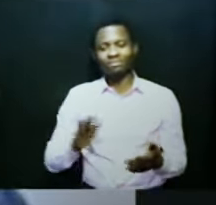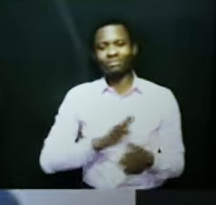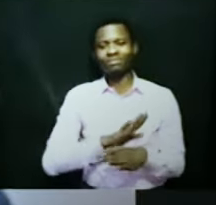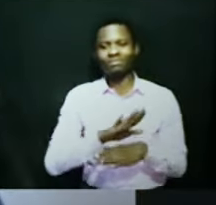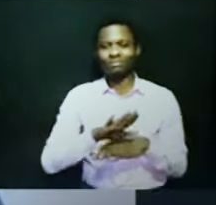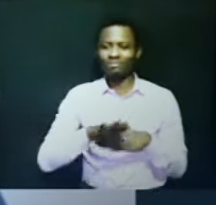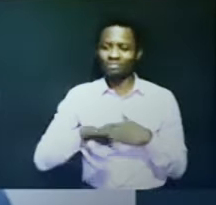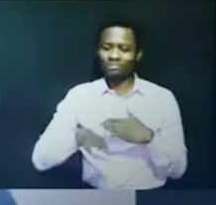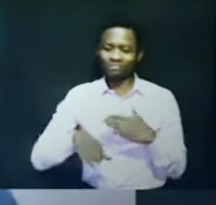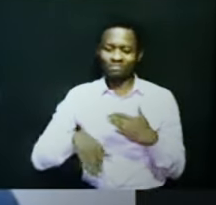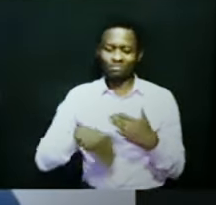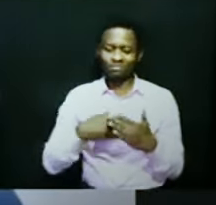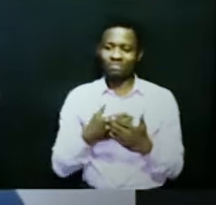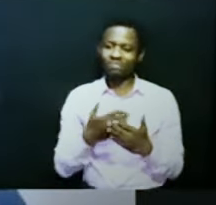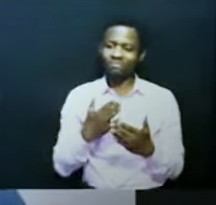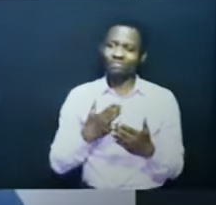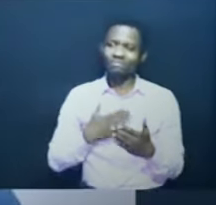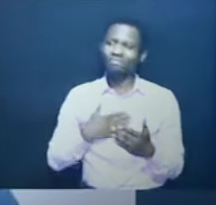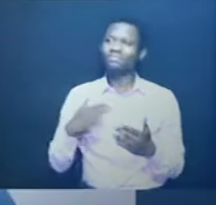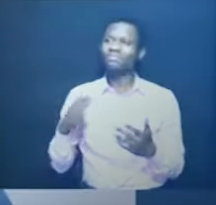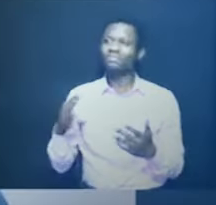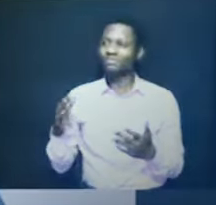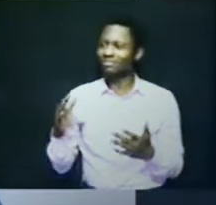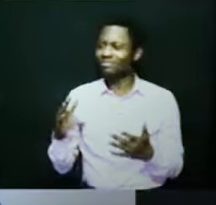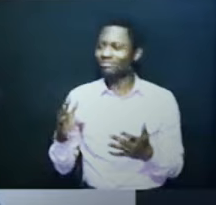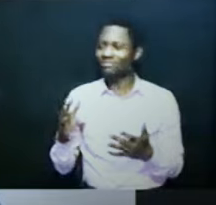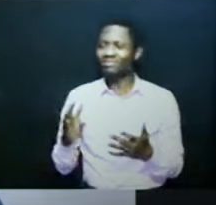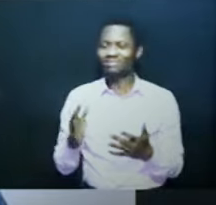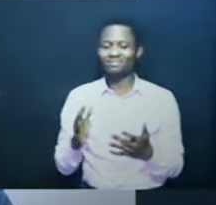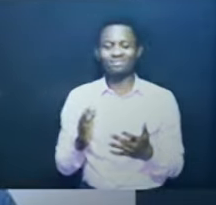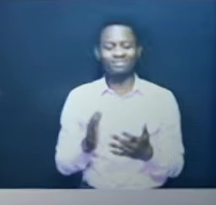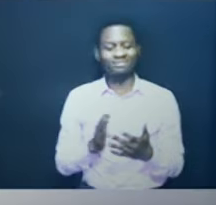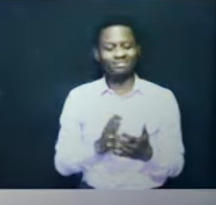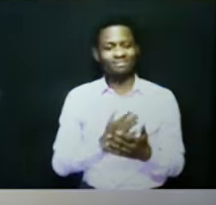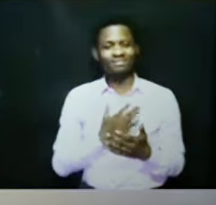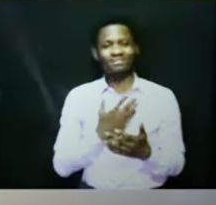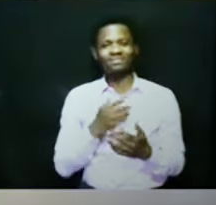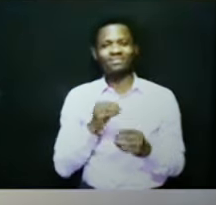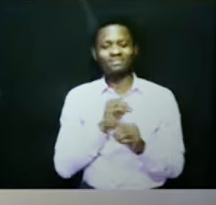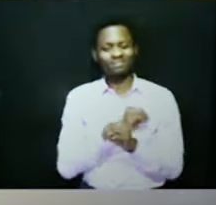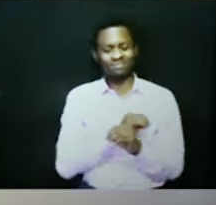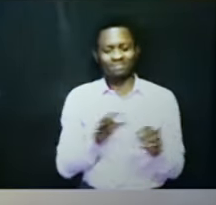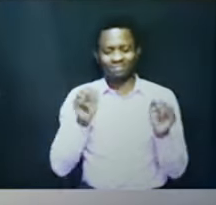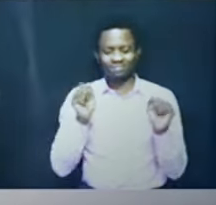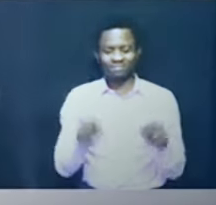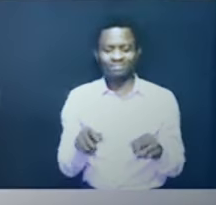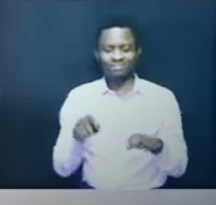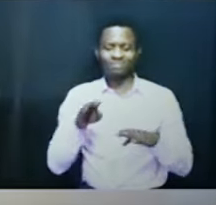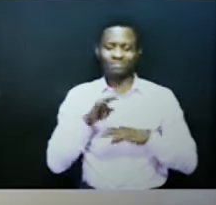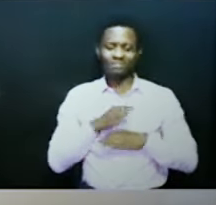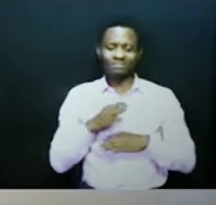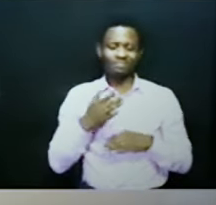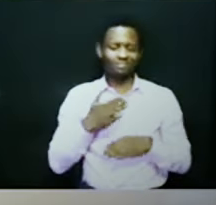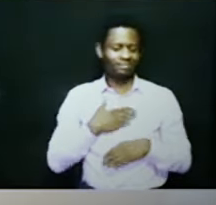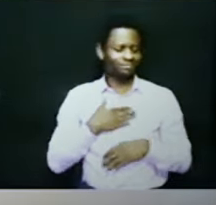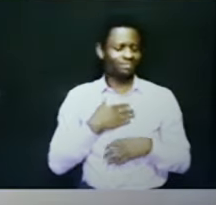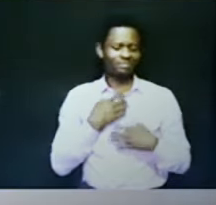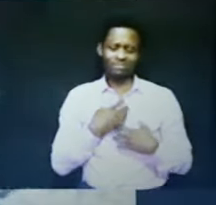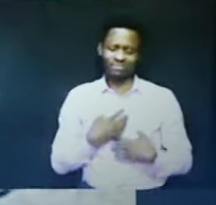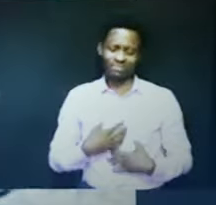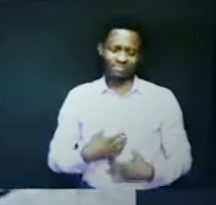Lord, nothing can satisfy my weary